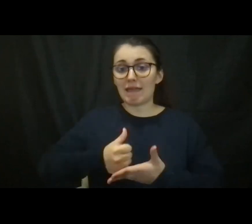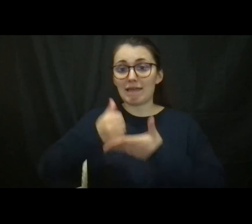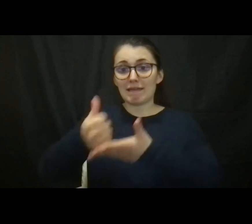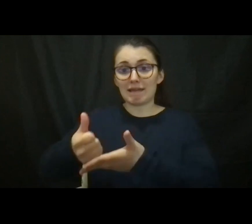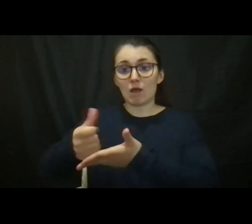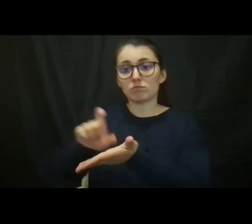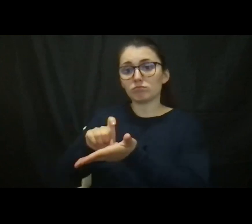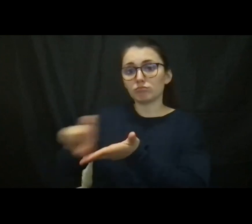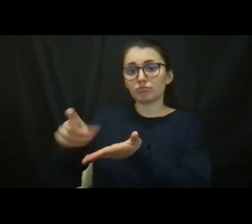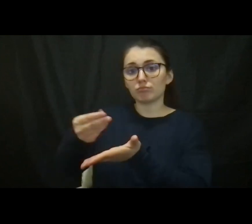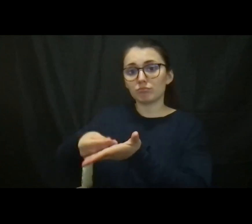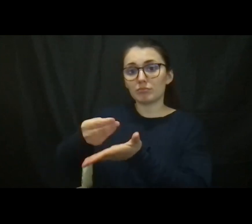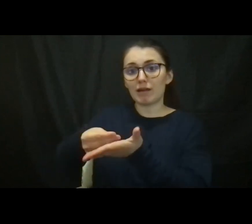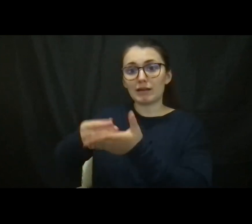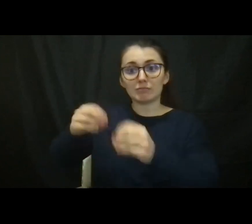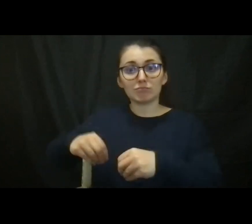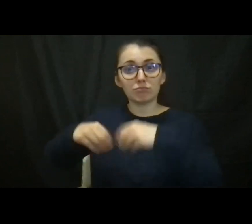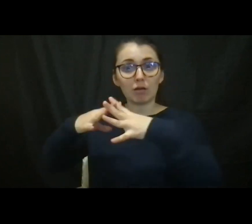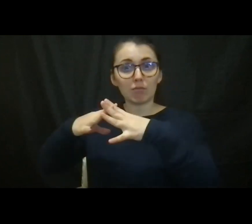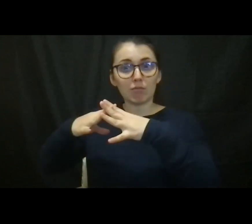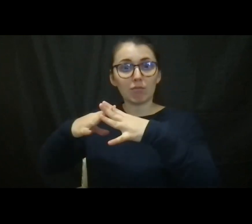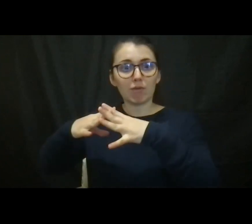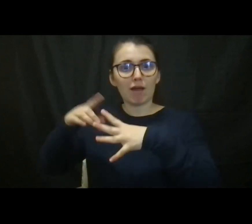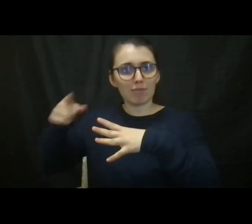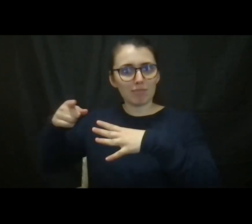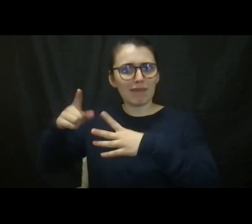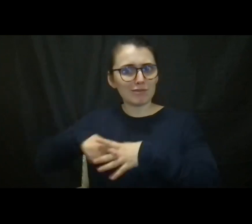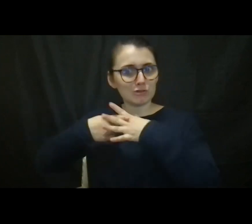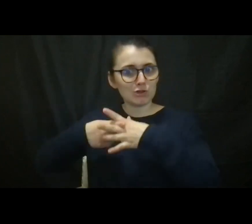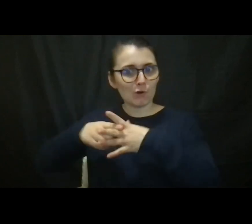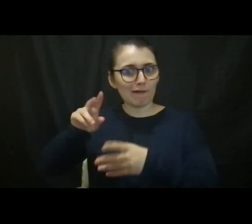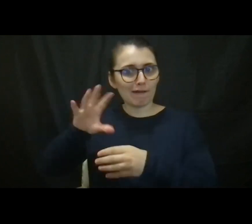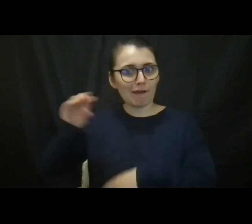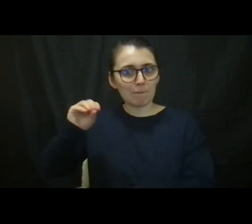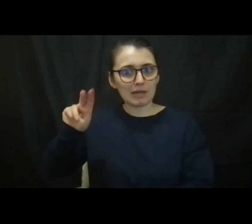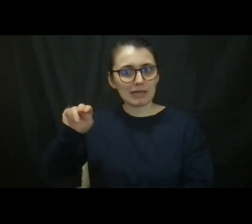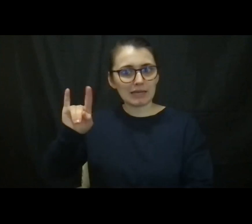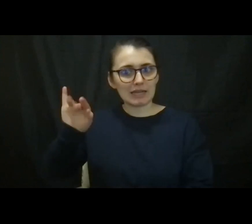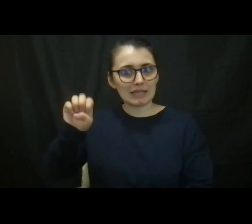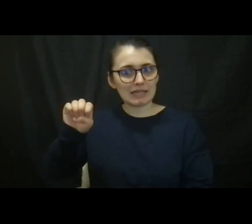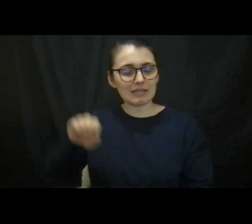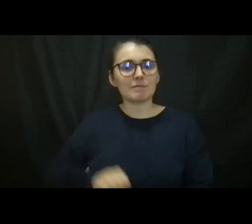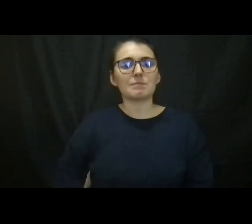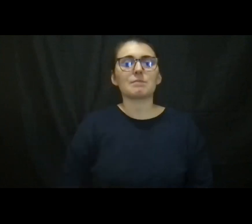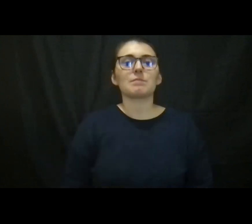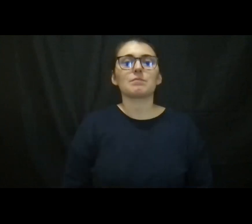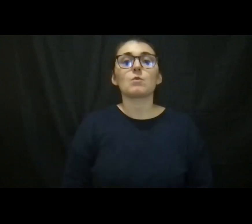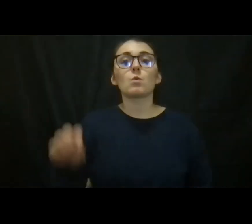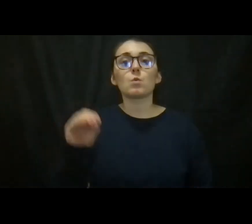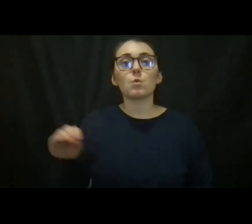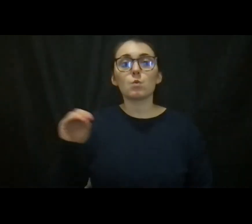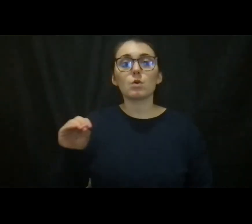Phil Knight, are featured in there, and they started Nike. O is for the Oregon Trail, bringing wagon loads